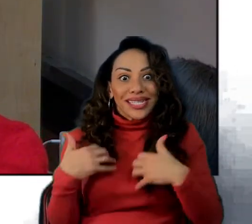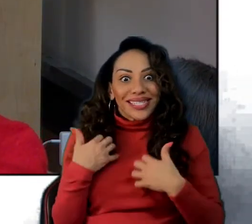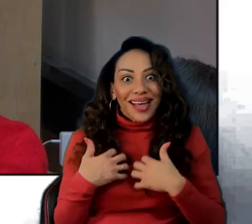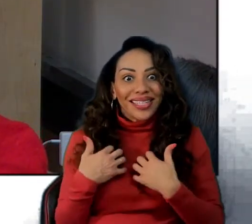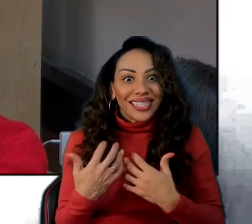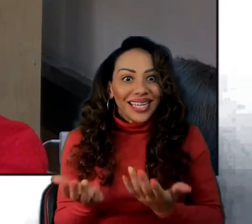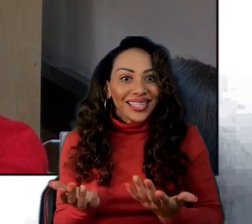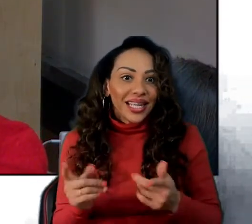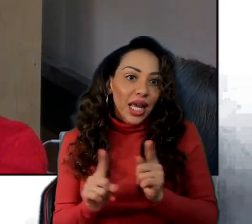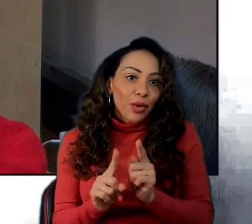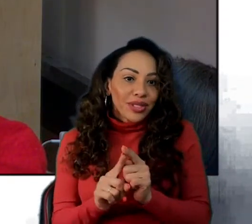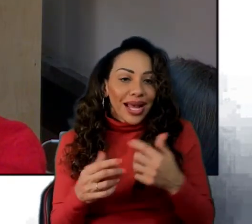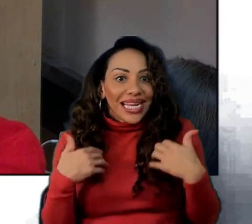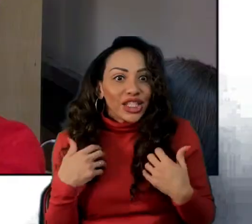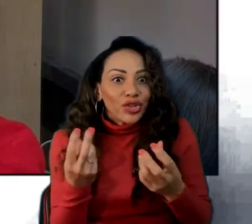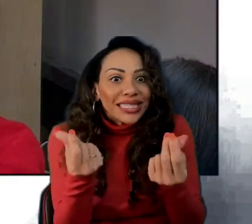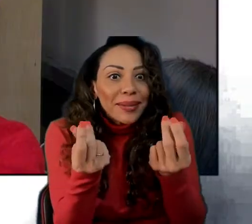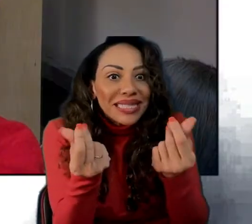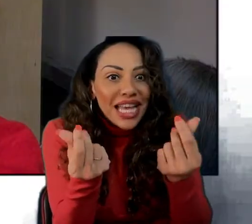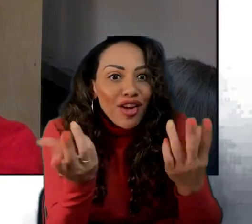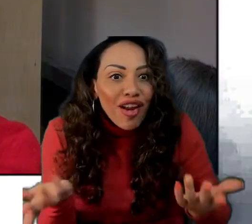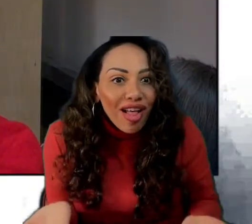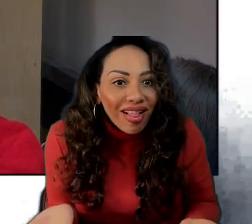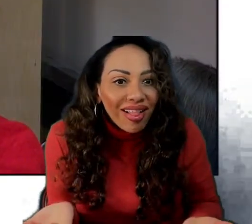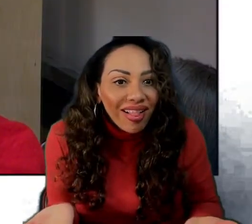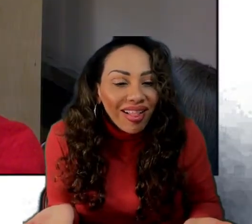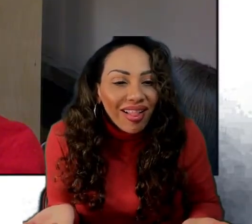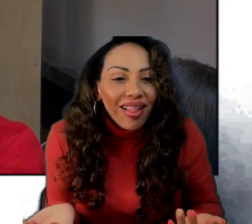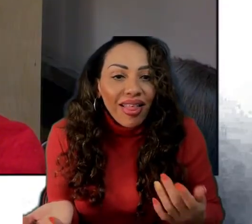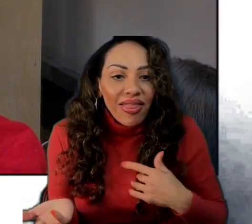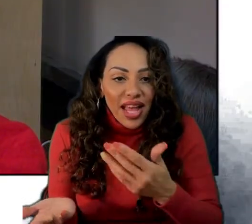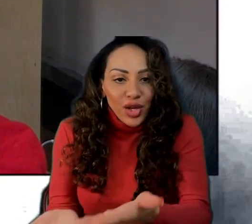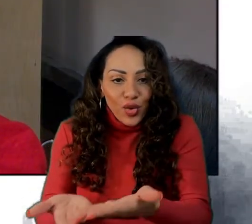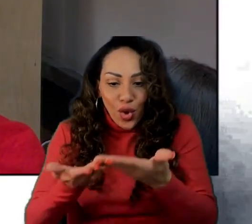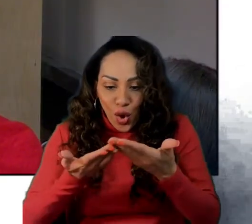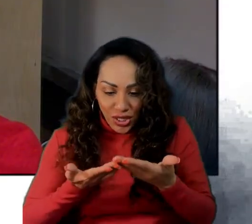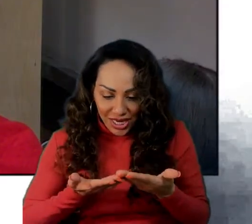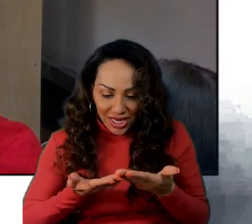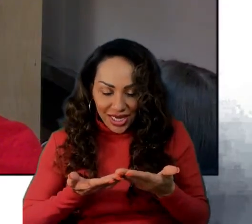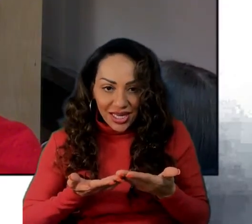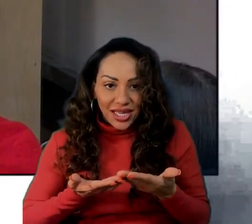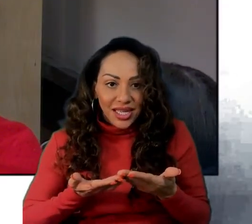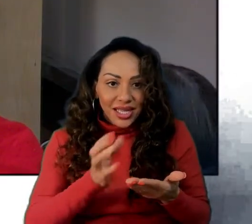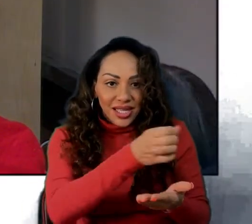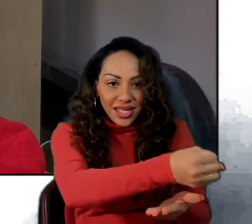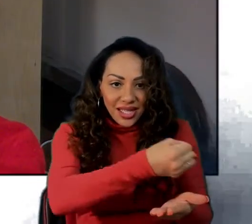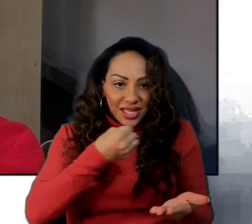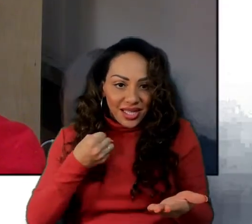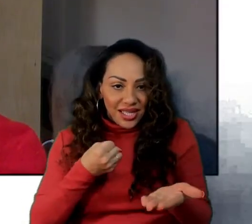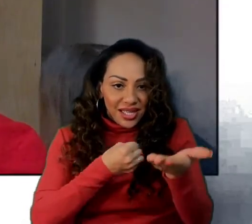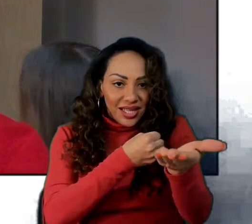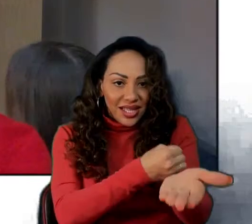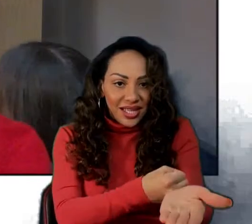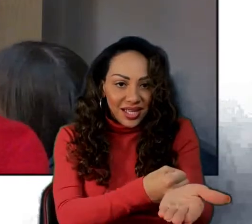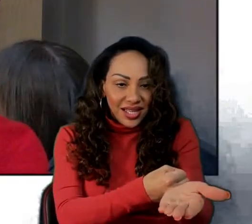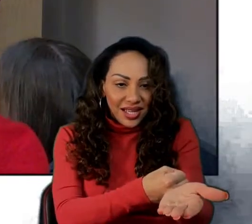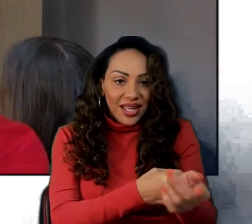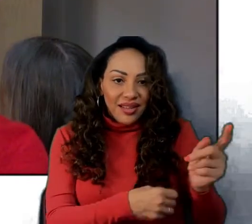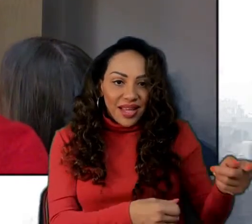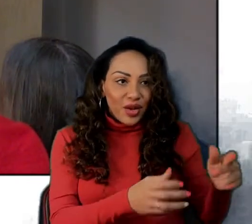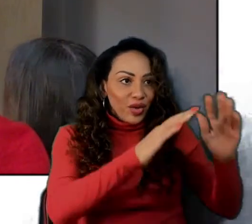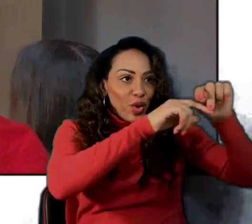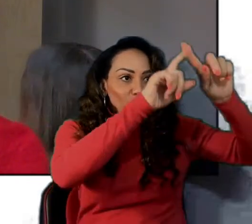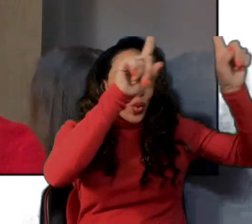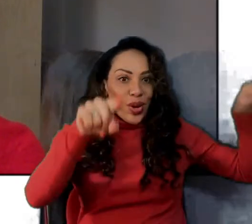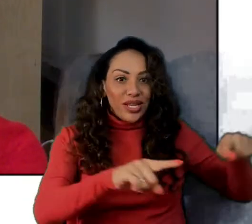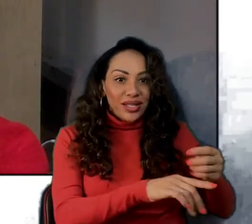interactive material to me. But then when you get it and you put it in the incubator or you have it on your windowsill, it starts to feel like a pet. And then you're looking